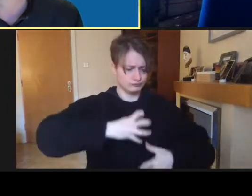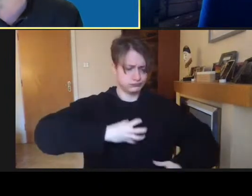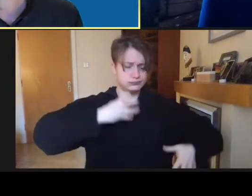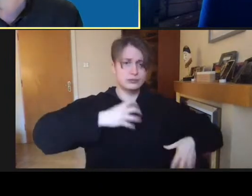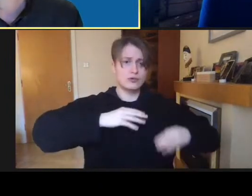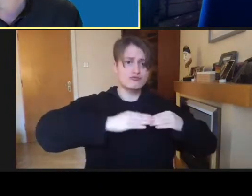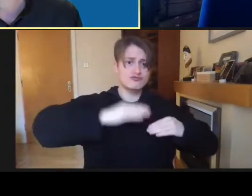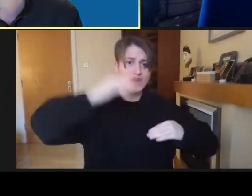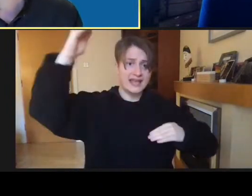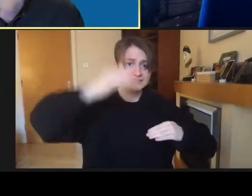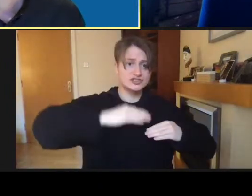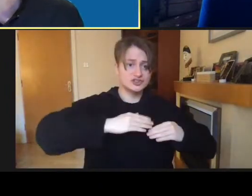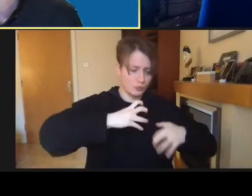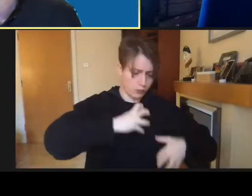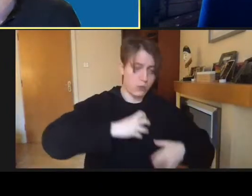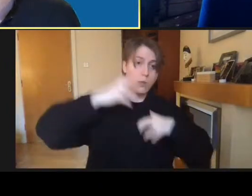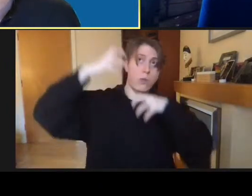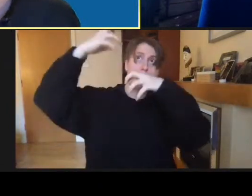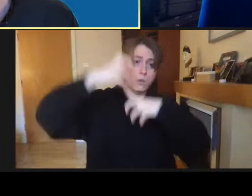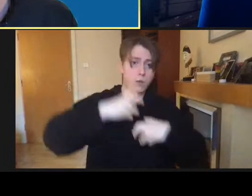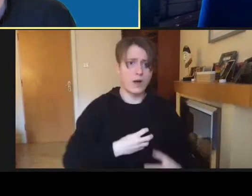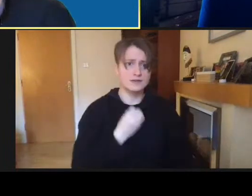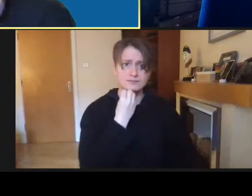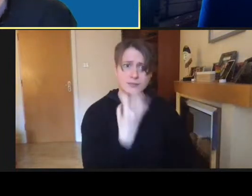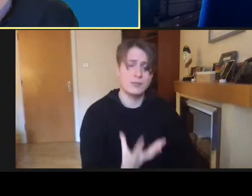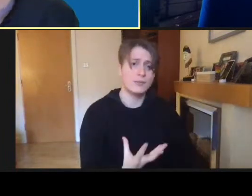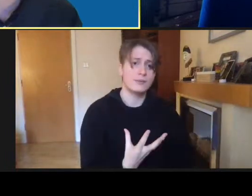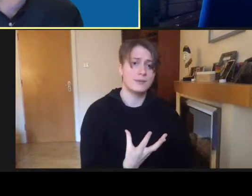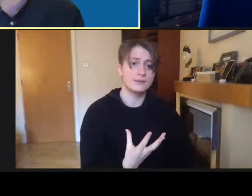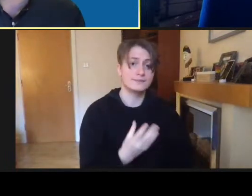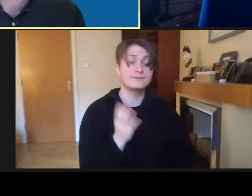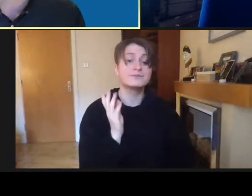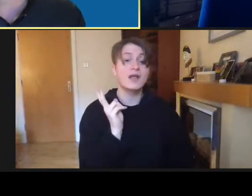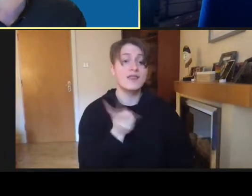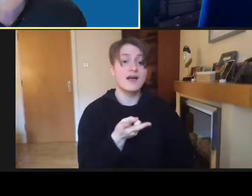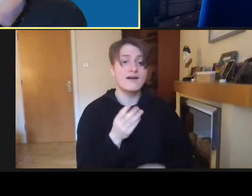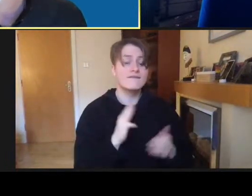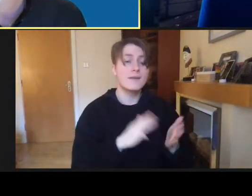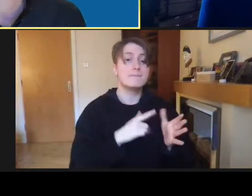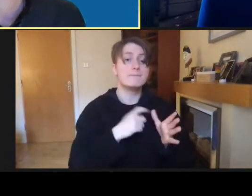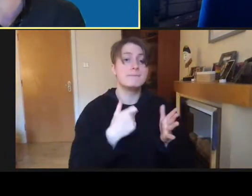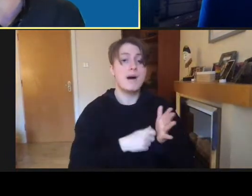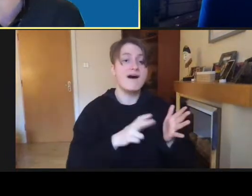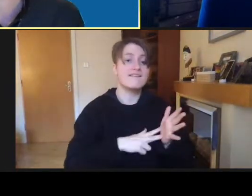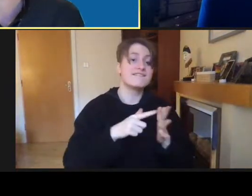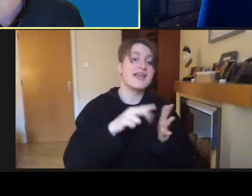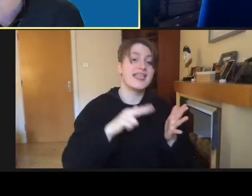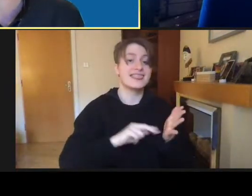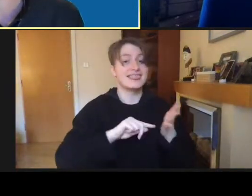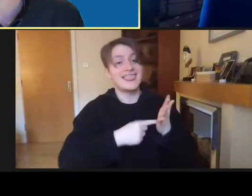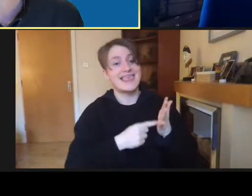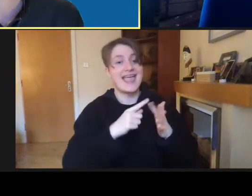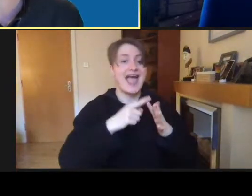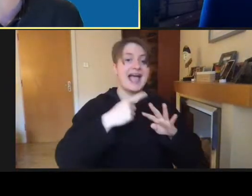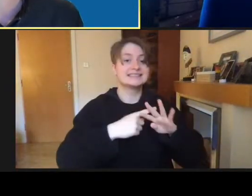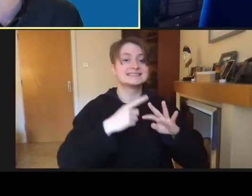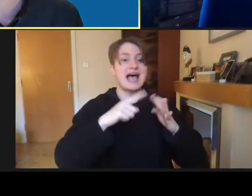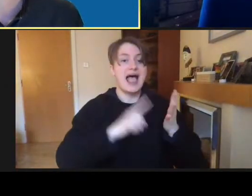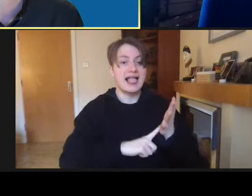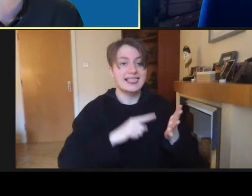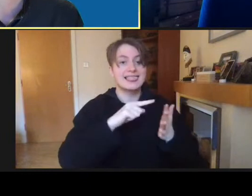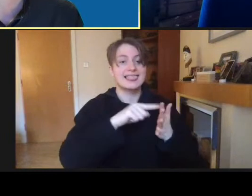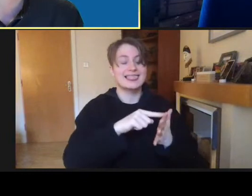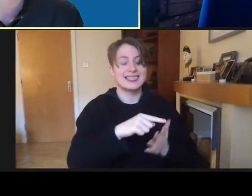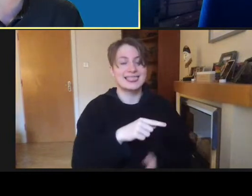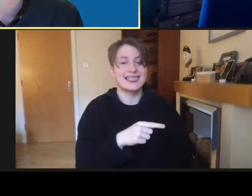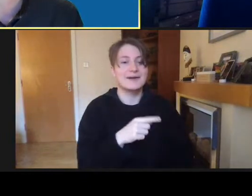concert. Also got a comment from Marvin the Exile. Both Messiaen and Maxwell Davies are